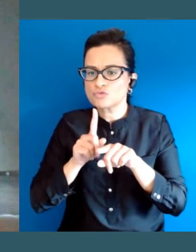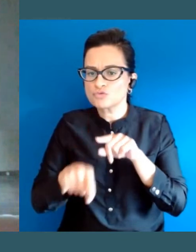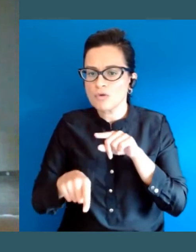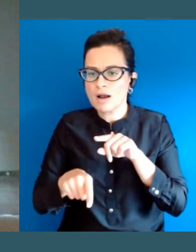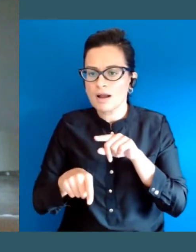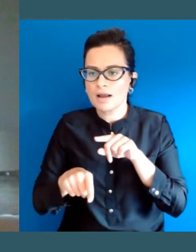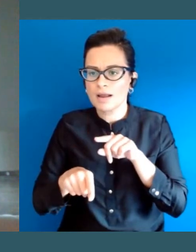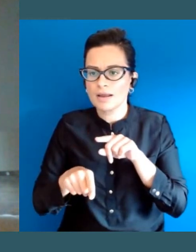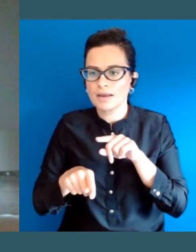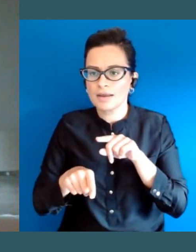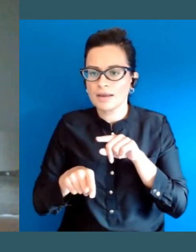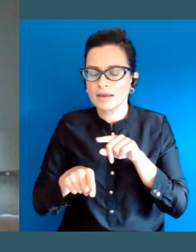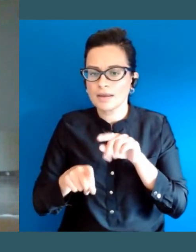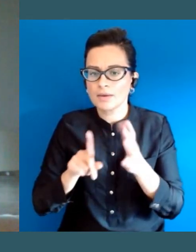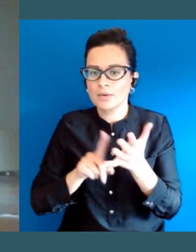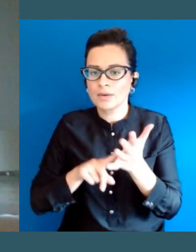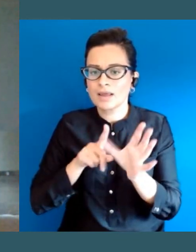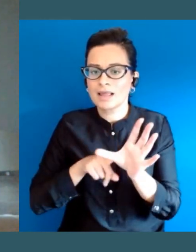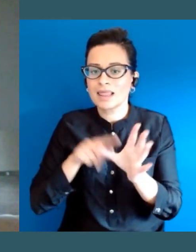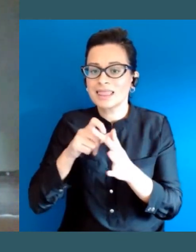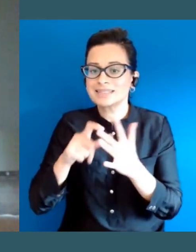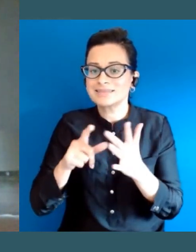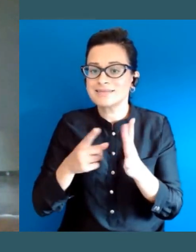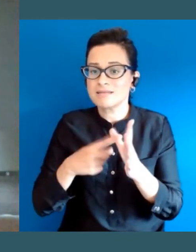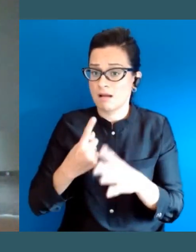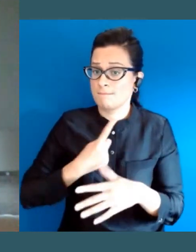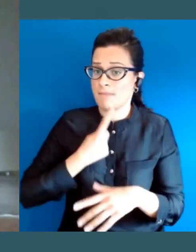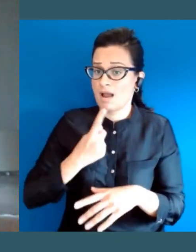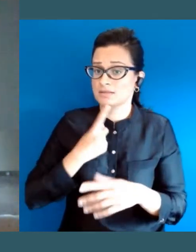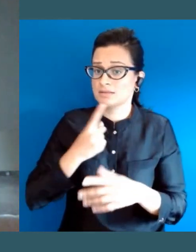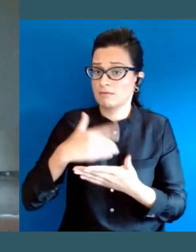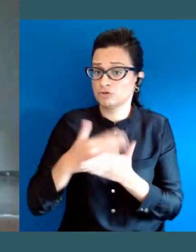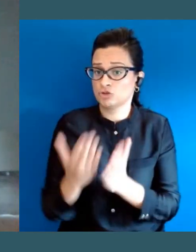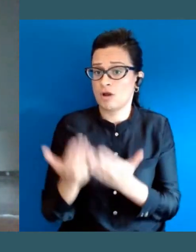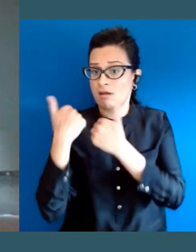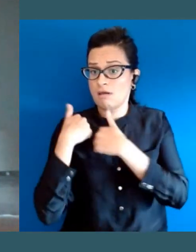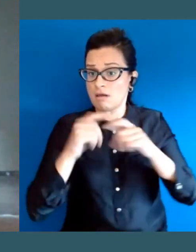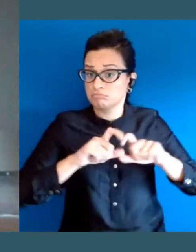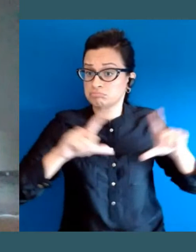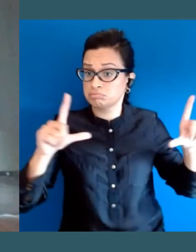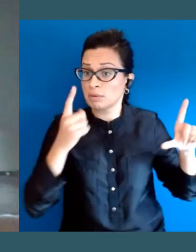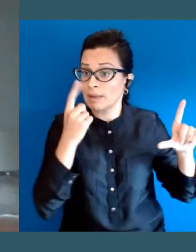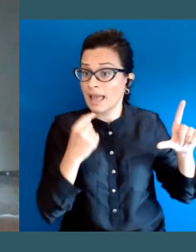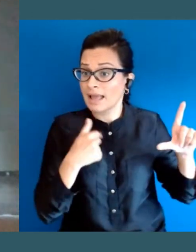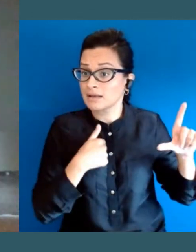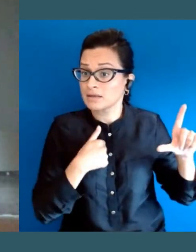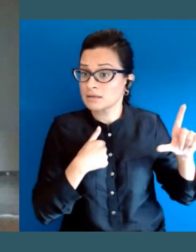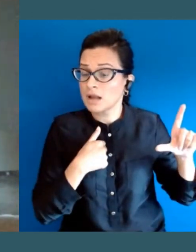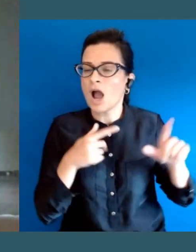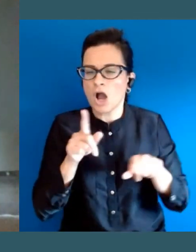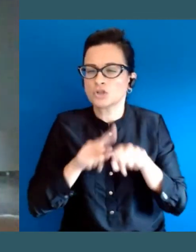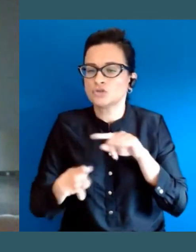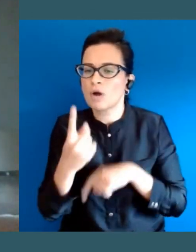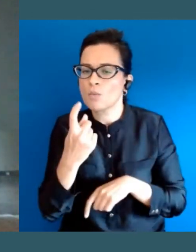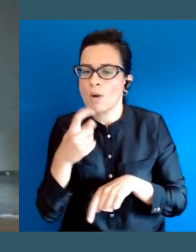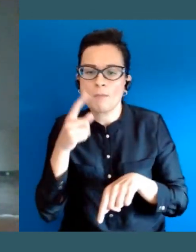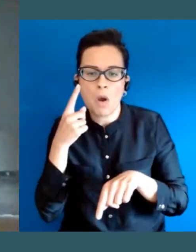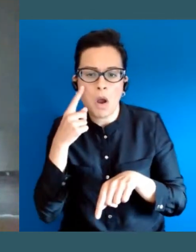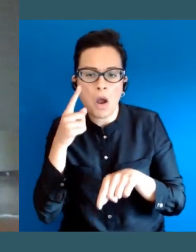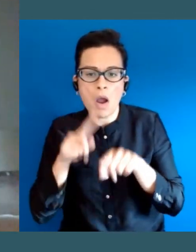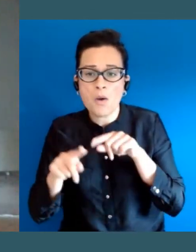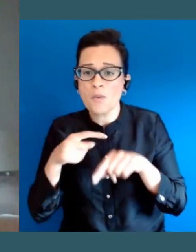Lydia, I have your slides on my screen if you'd like me to share for you. Yeah, I'll try one more time. It's just I've got my notes on as